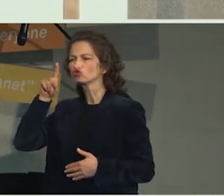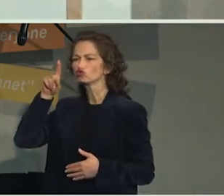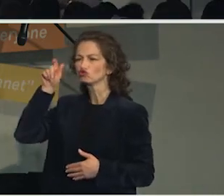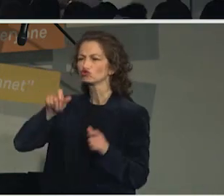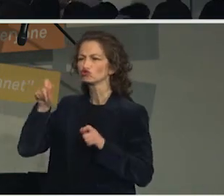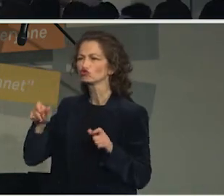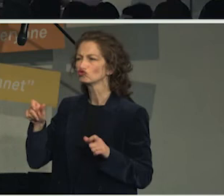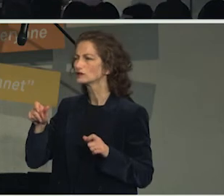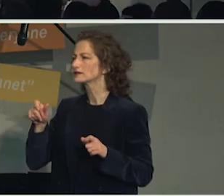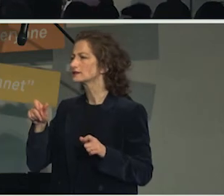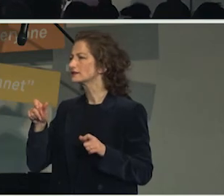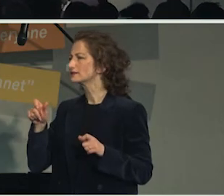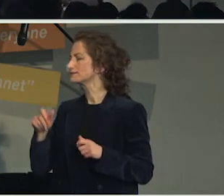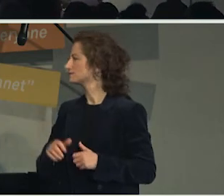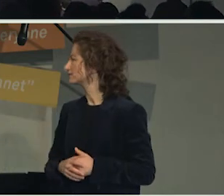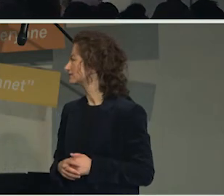Wow, so